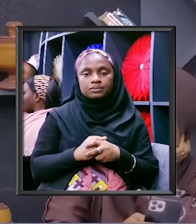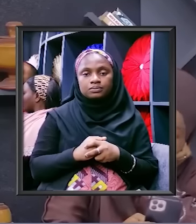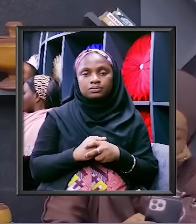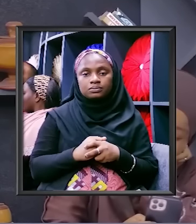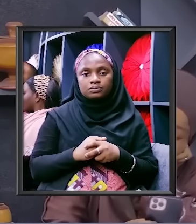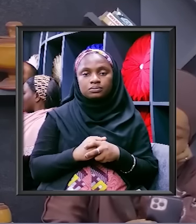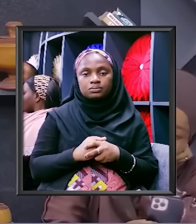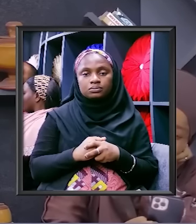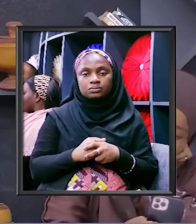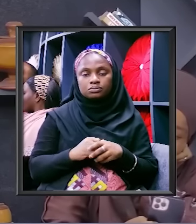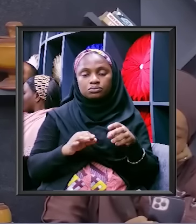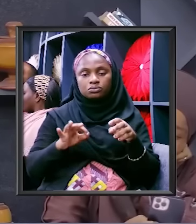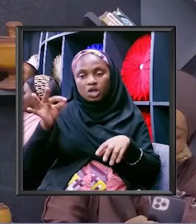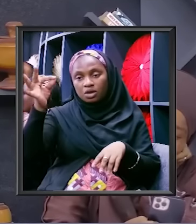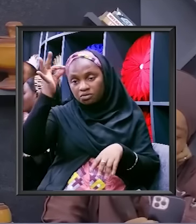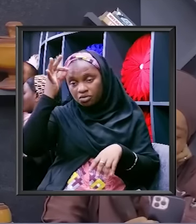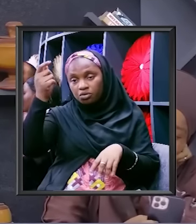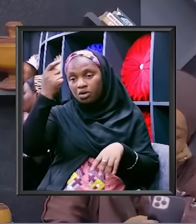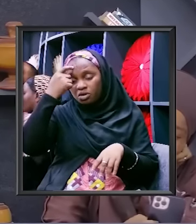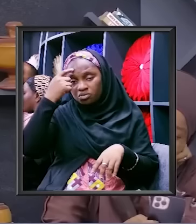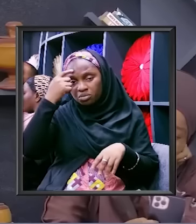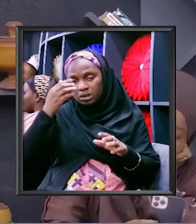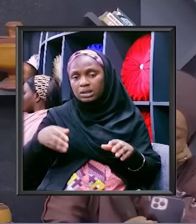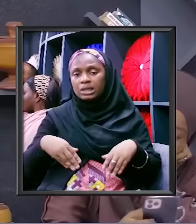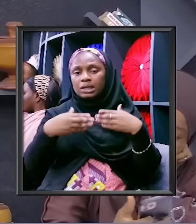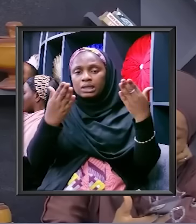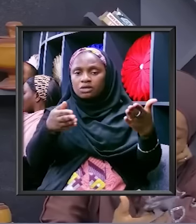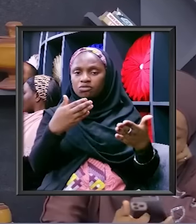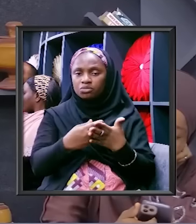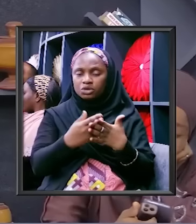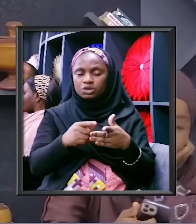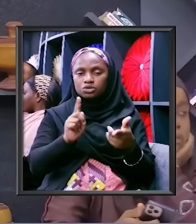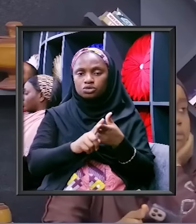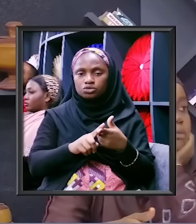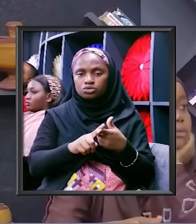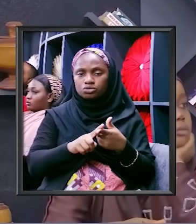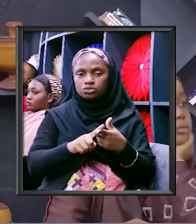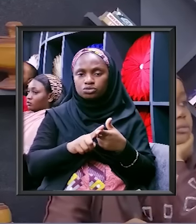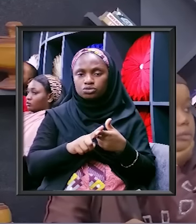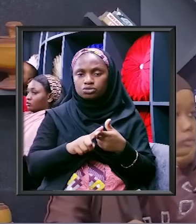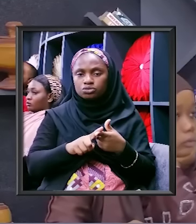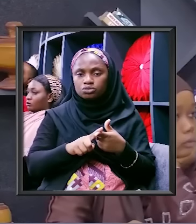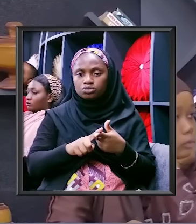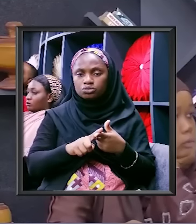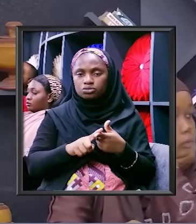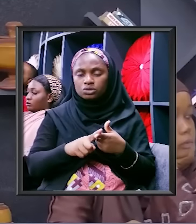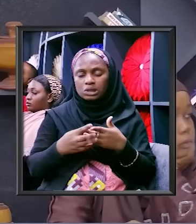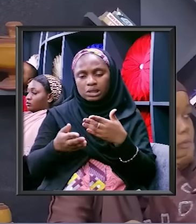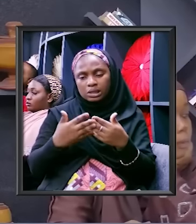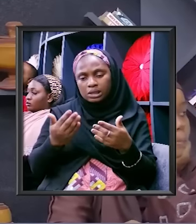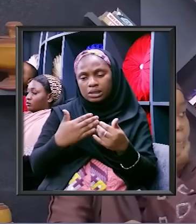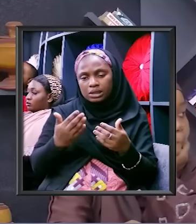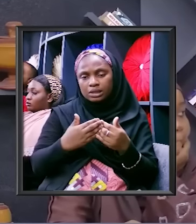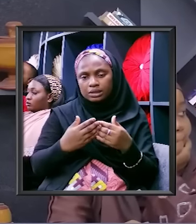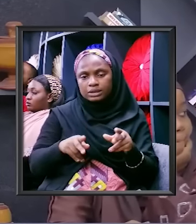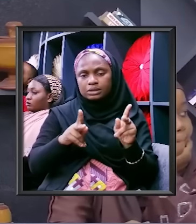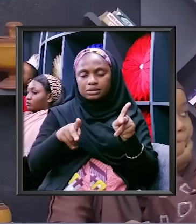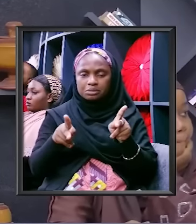Now, federal government allocate money to relieve people of